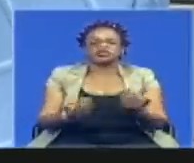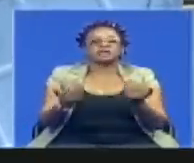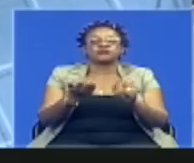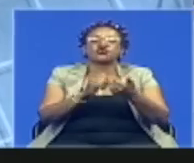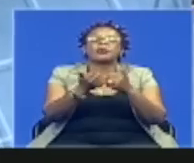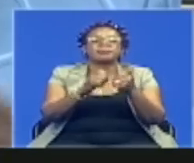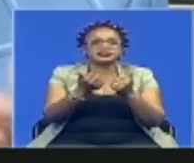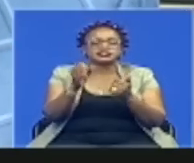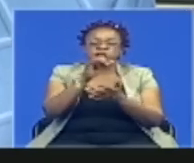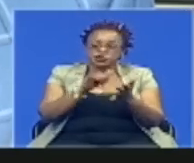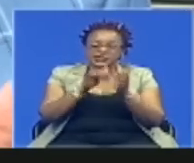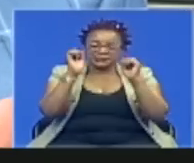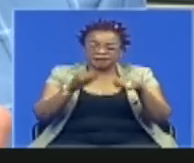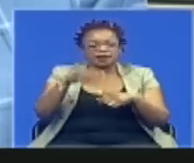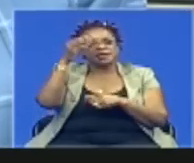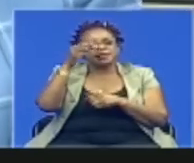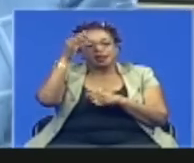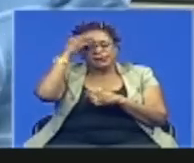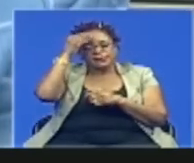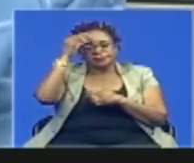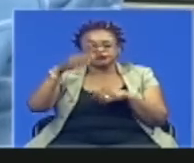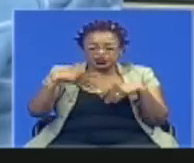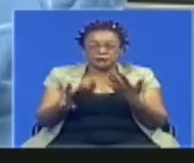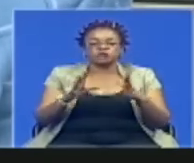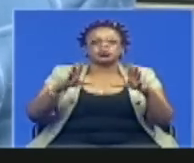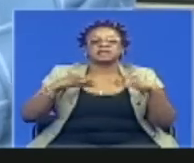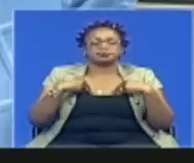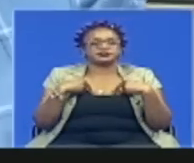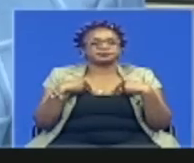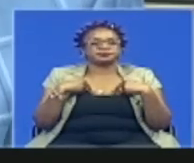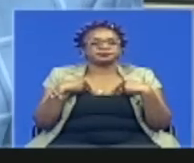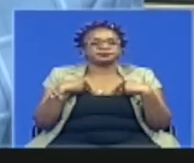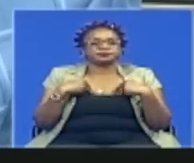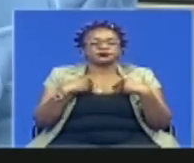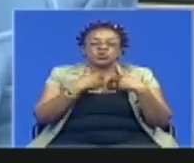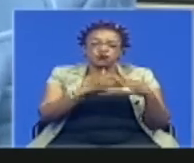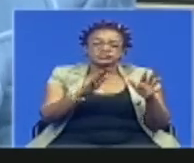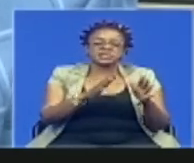compete so that they learn how to accept losses and